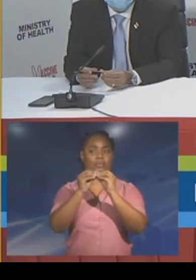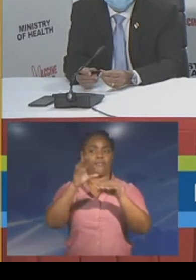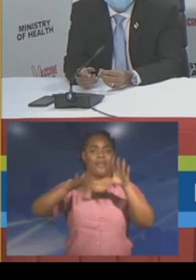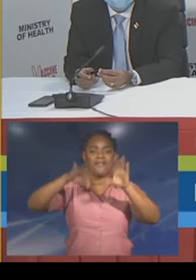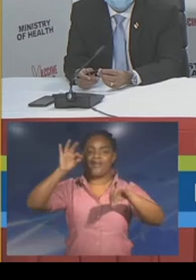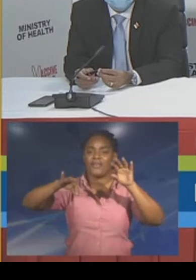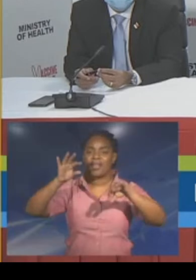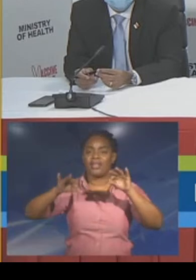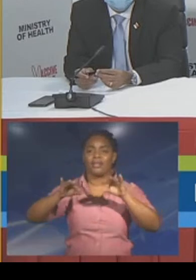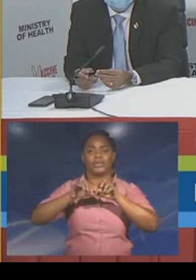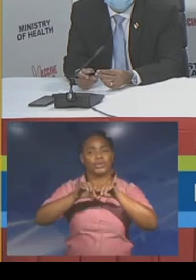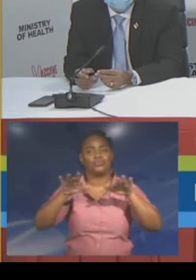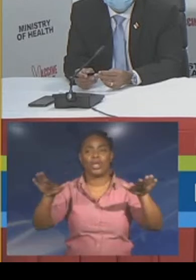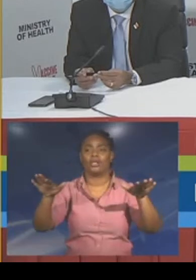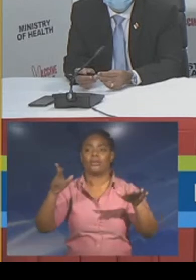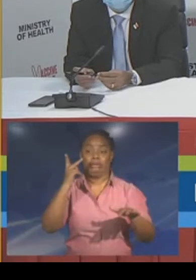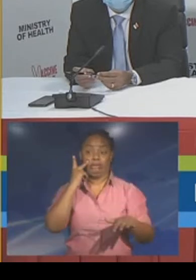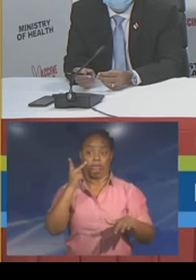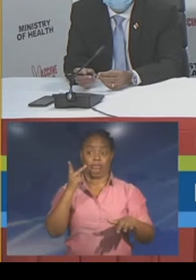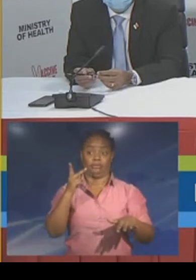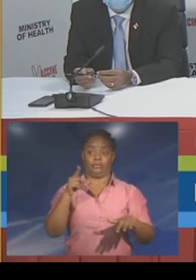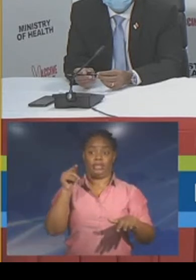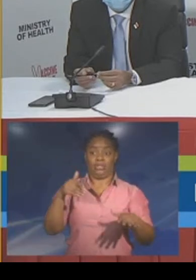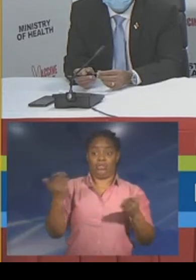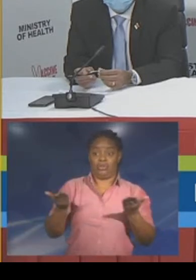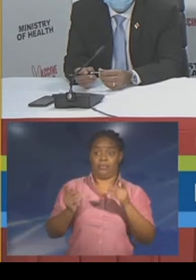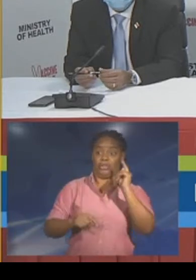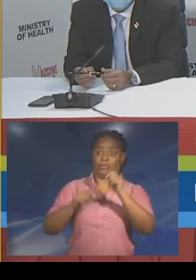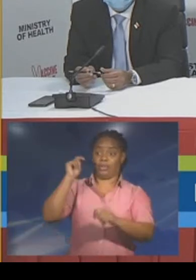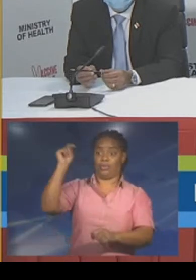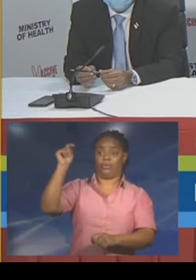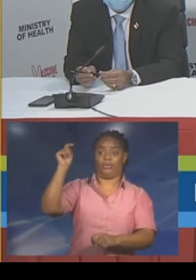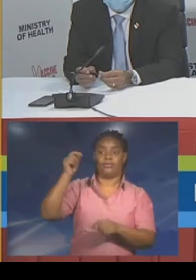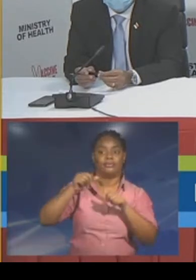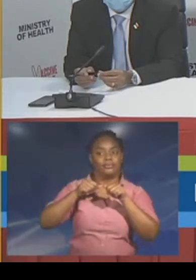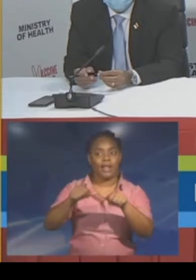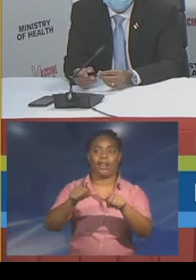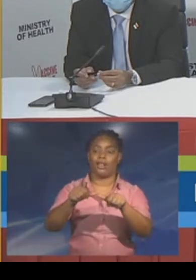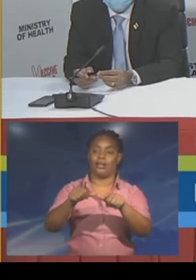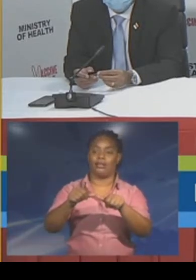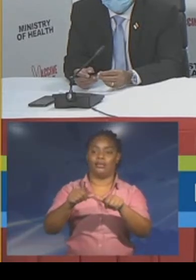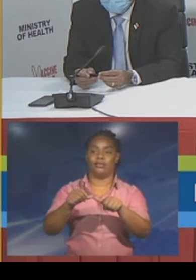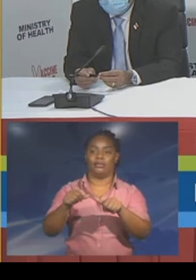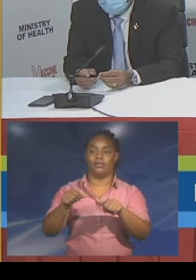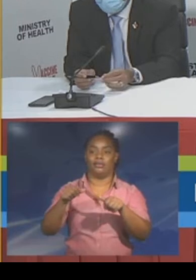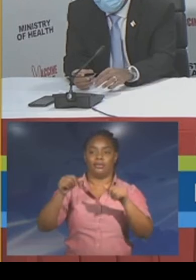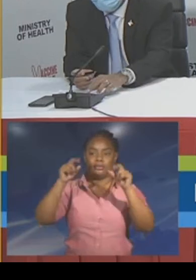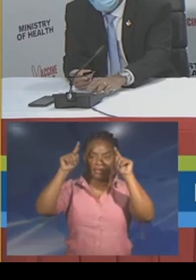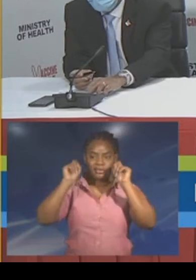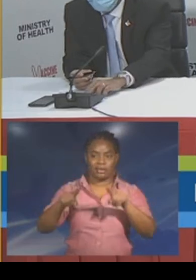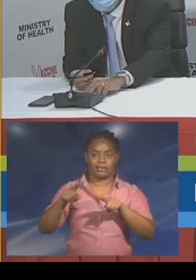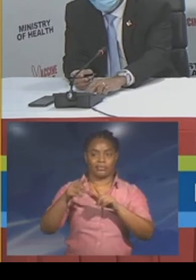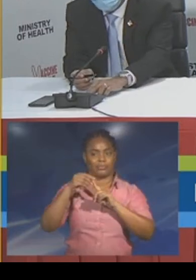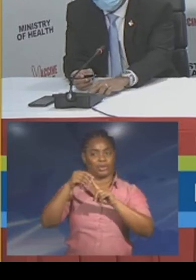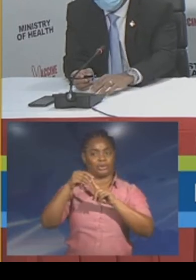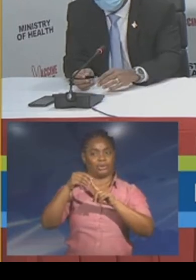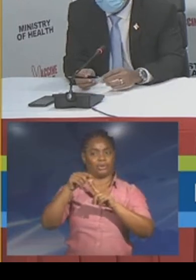we still doing genomic testing here? And have we picked up any instances of either of those variants? Thank